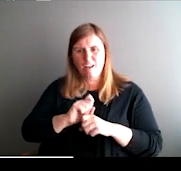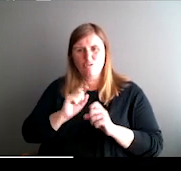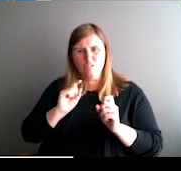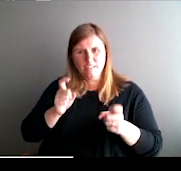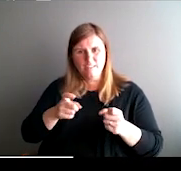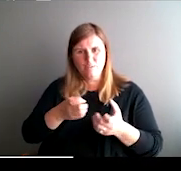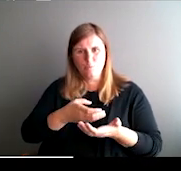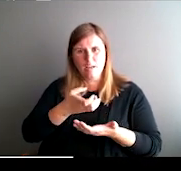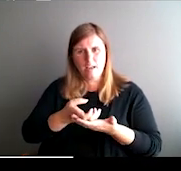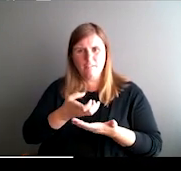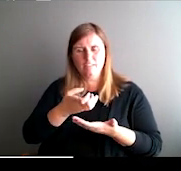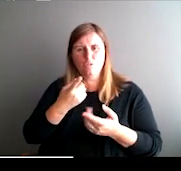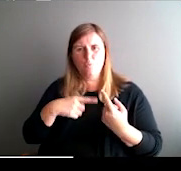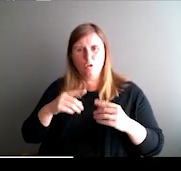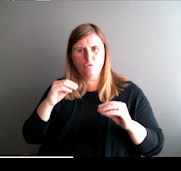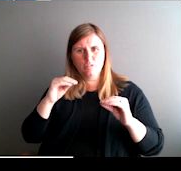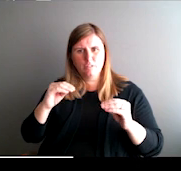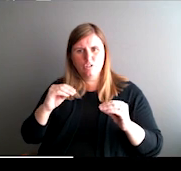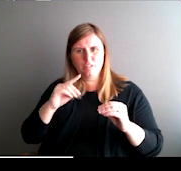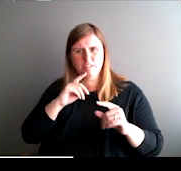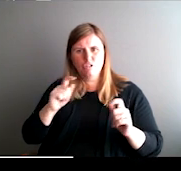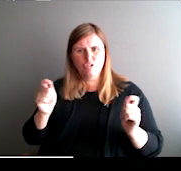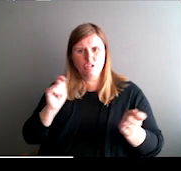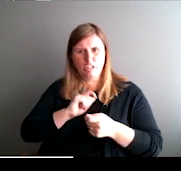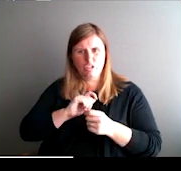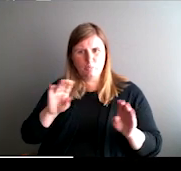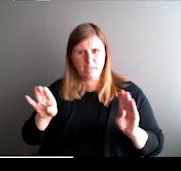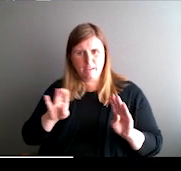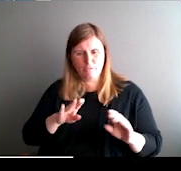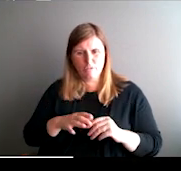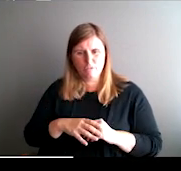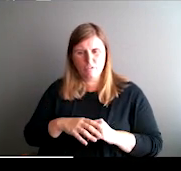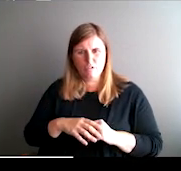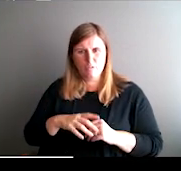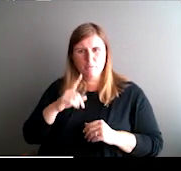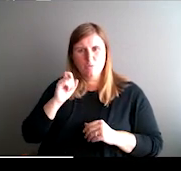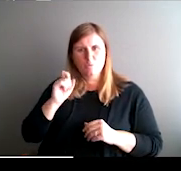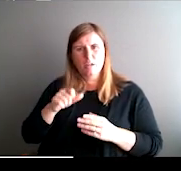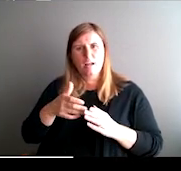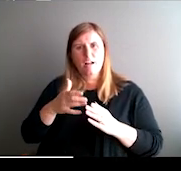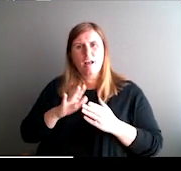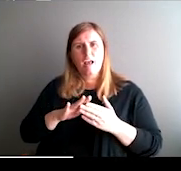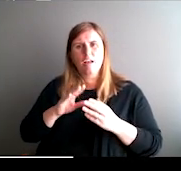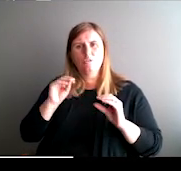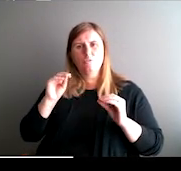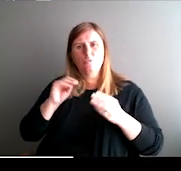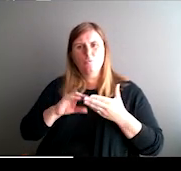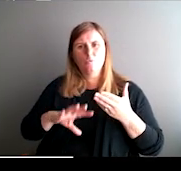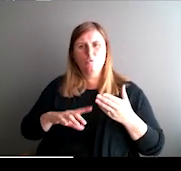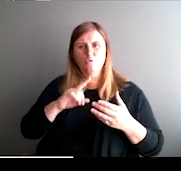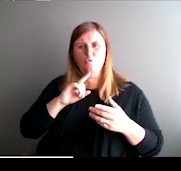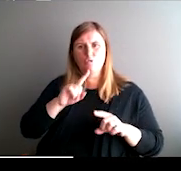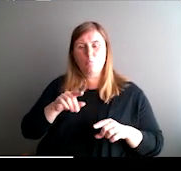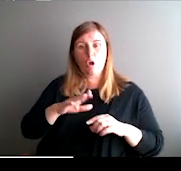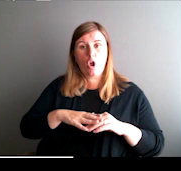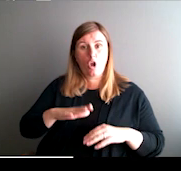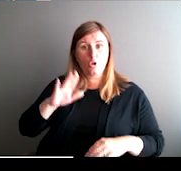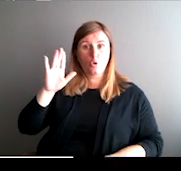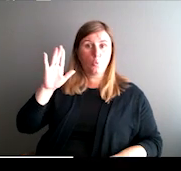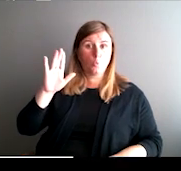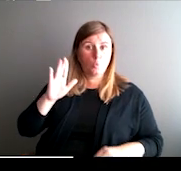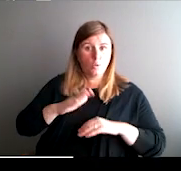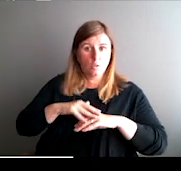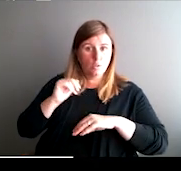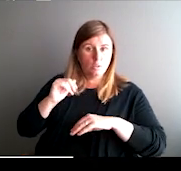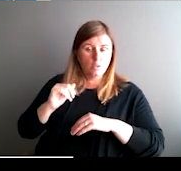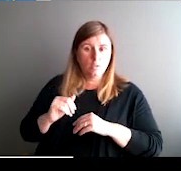some evidence that what you're teaching is changing behavior, because you can ask students to respond, say, on cue. You can ask